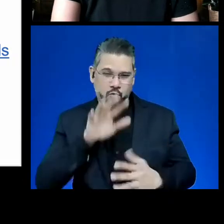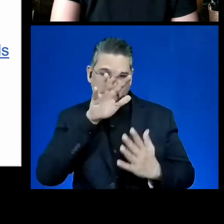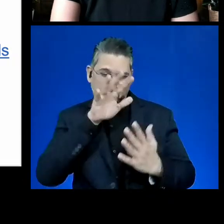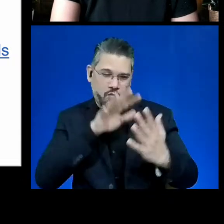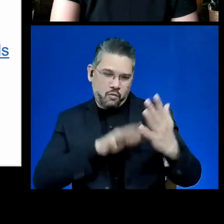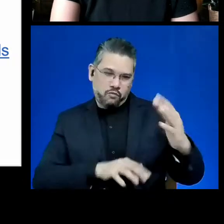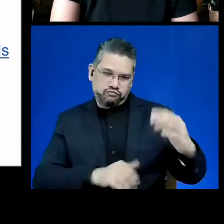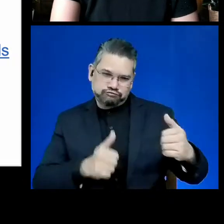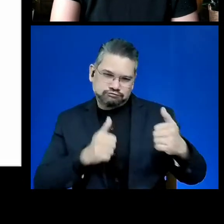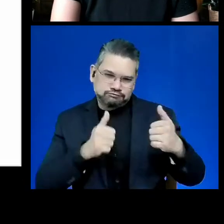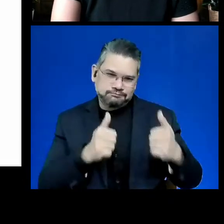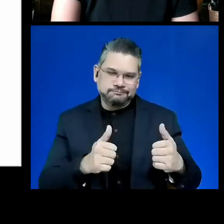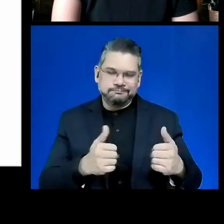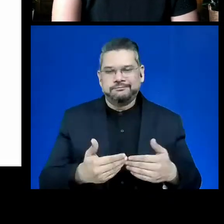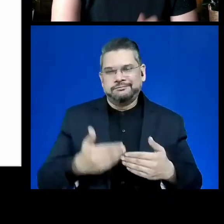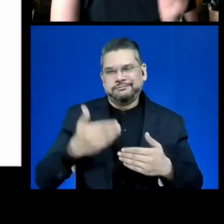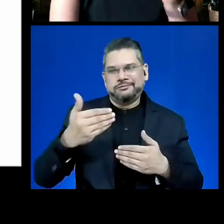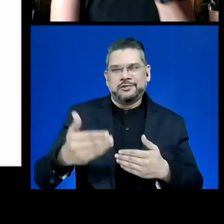sense.